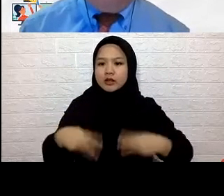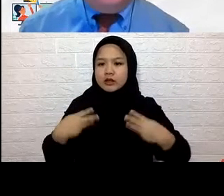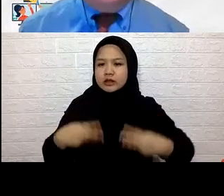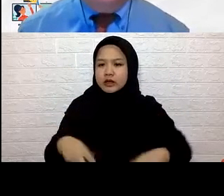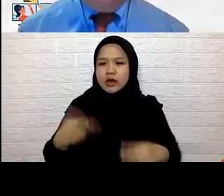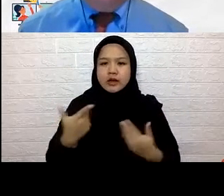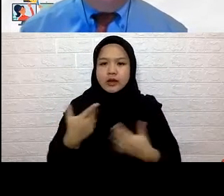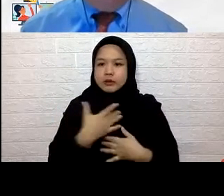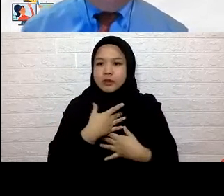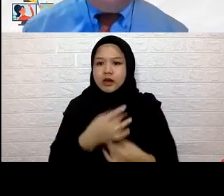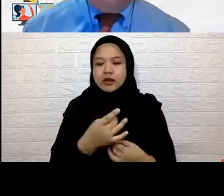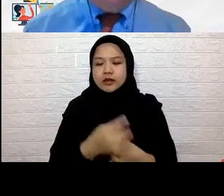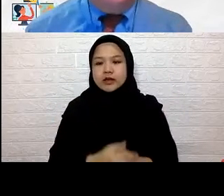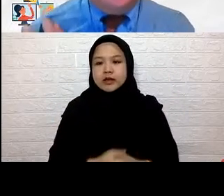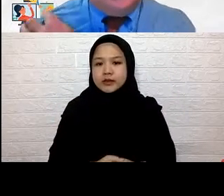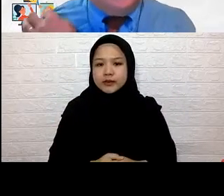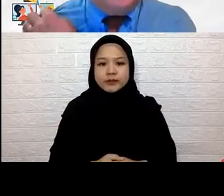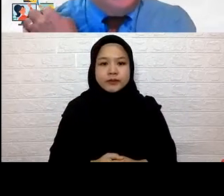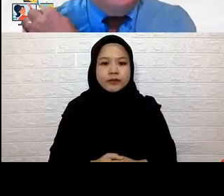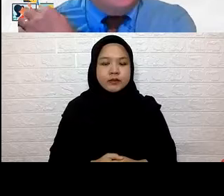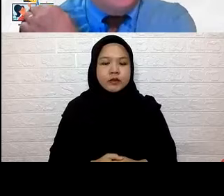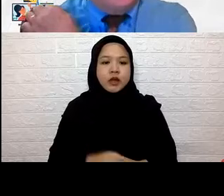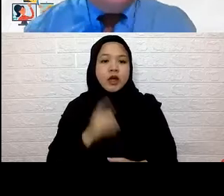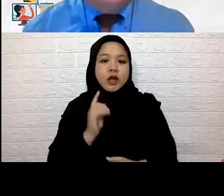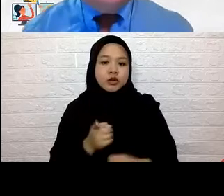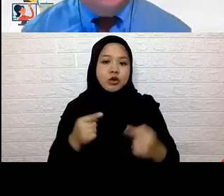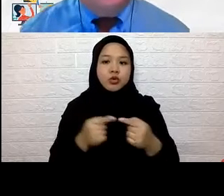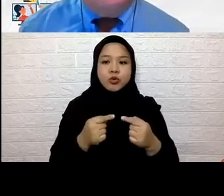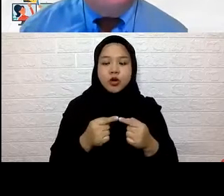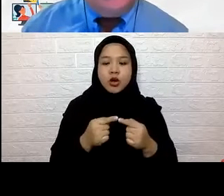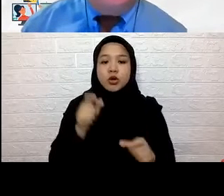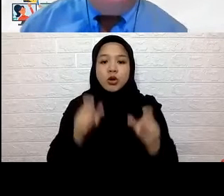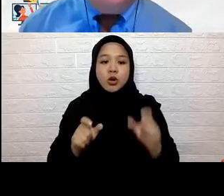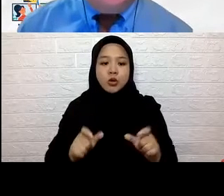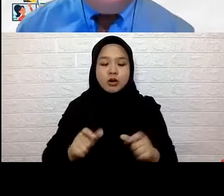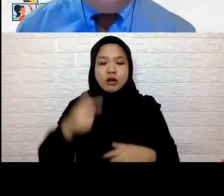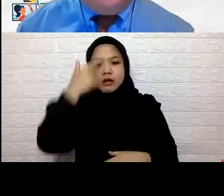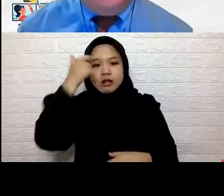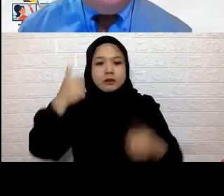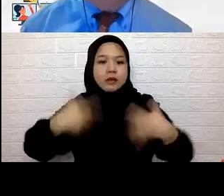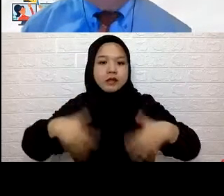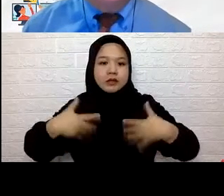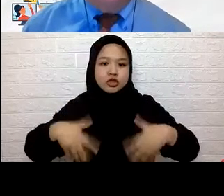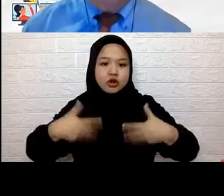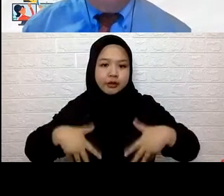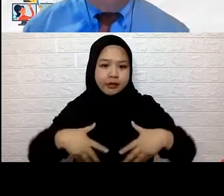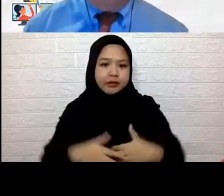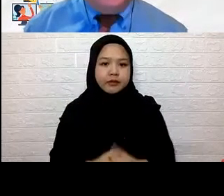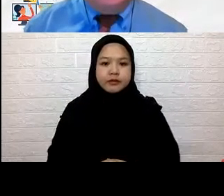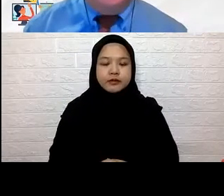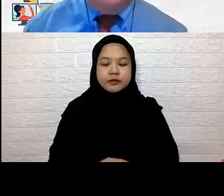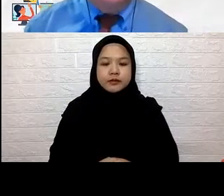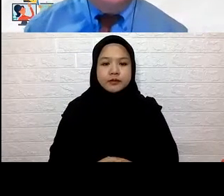to professionals' increasing use of technology to serve and communicate with clients, with children,